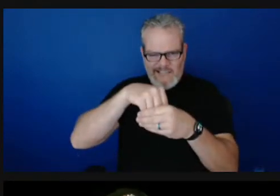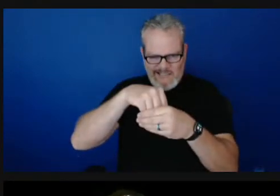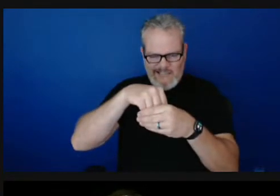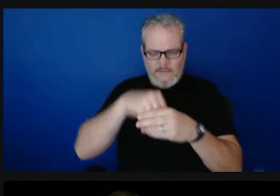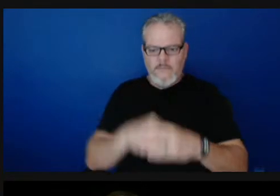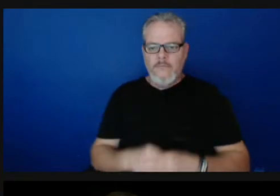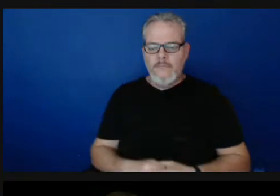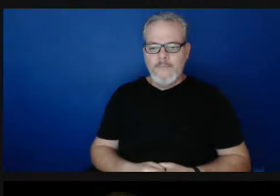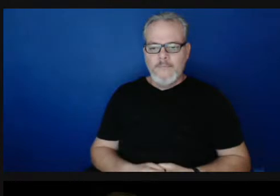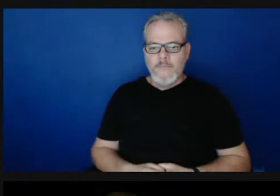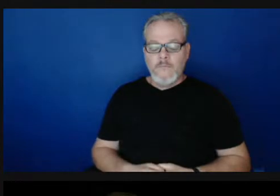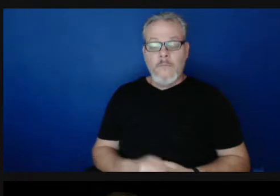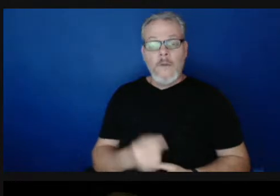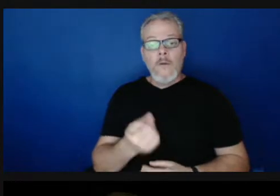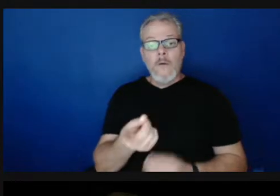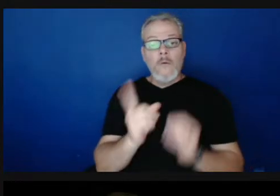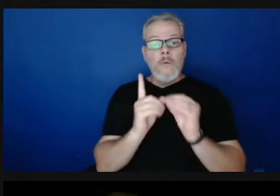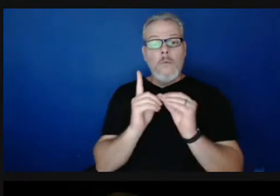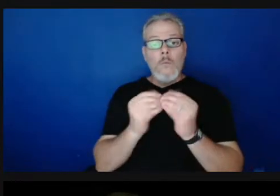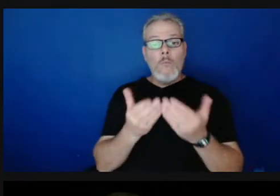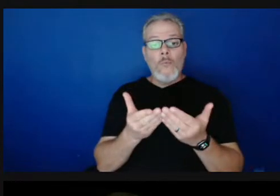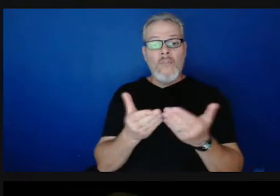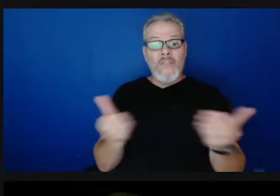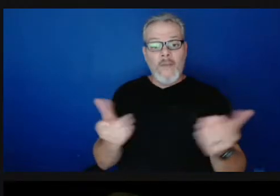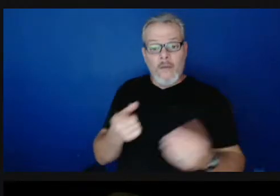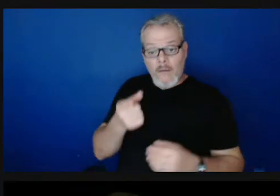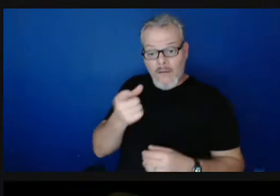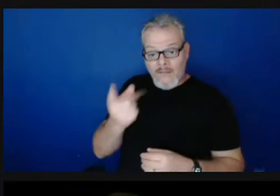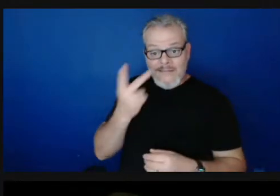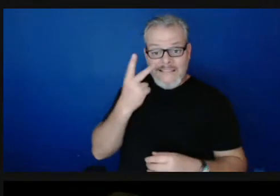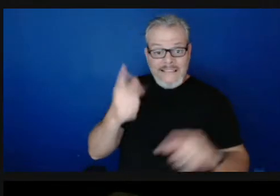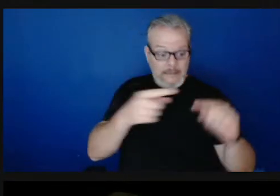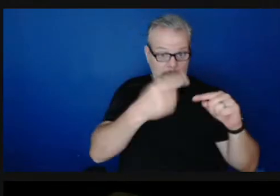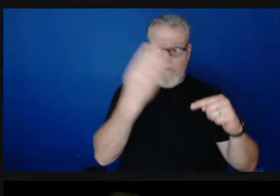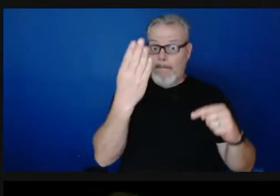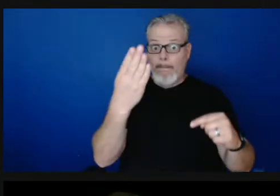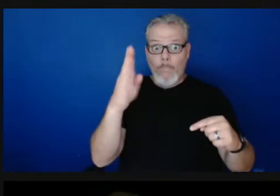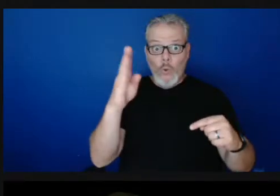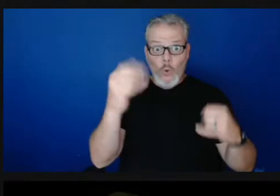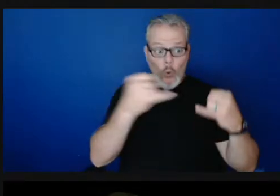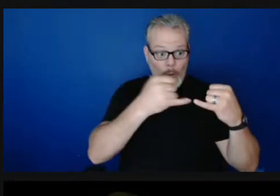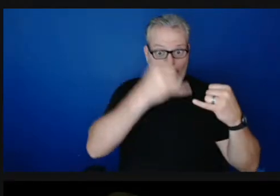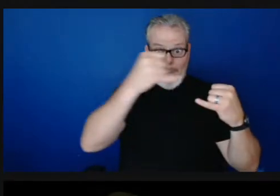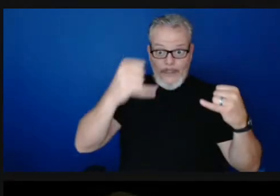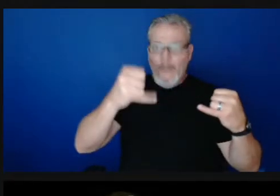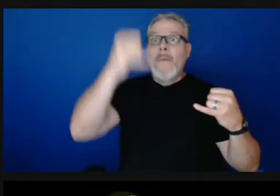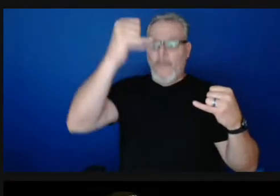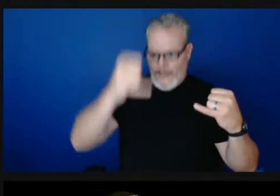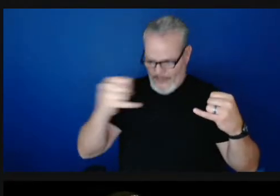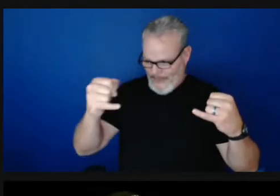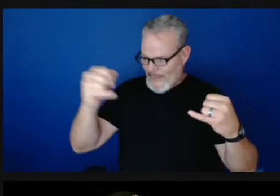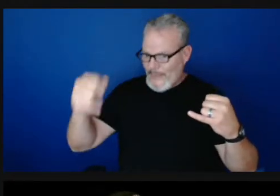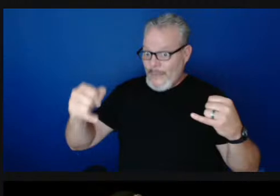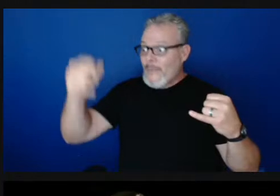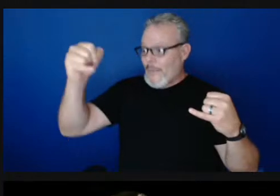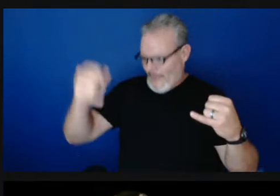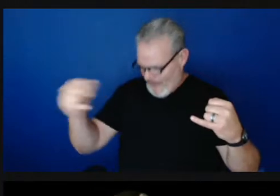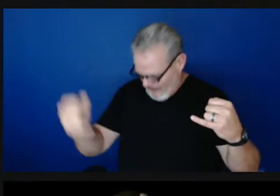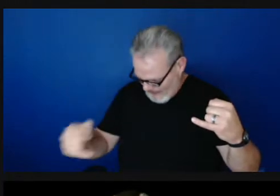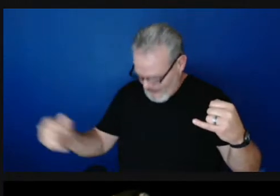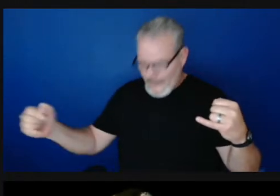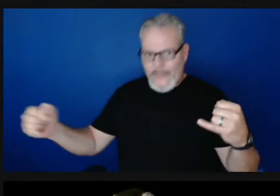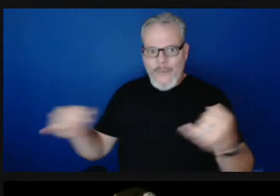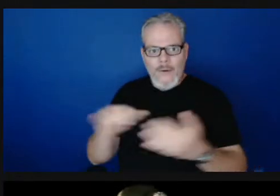that's useful to look at beyond the summit tilt, shown here in blue, is the Pu'o'o tilt on the Middle East Rift